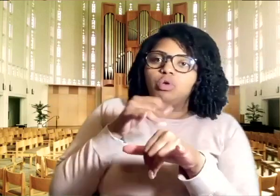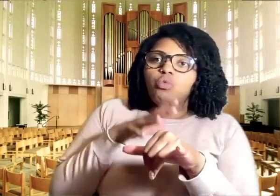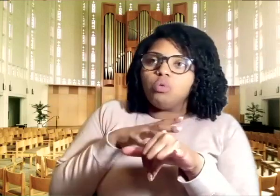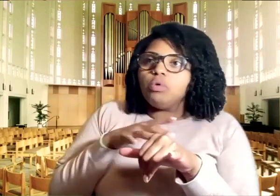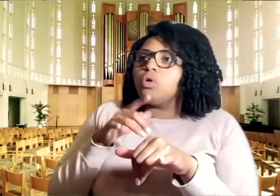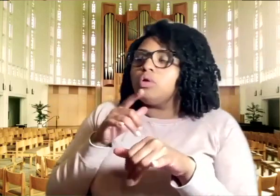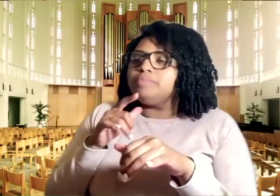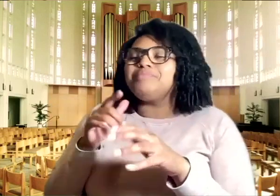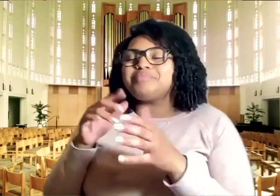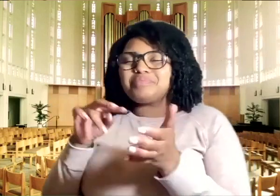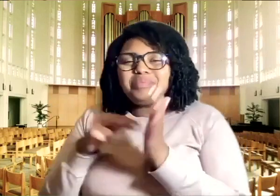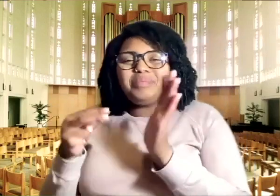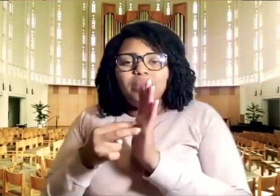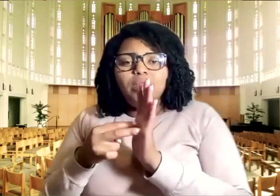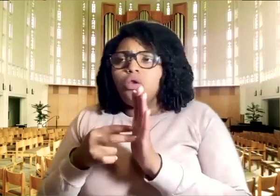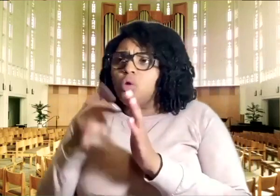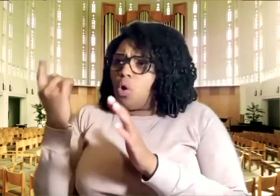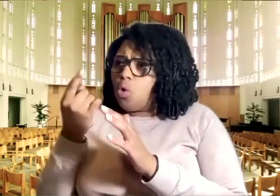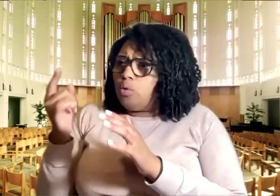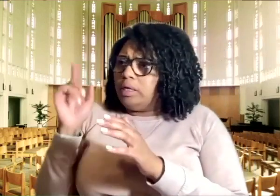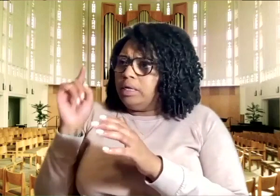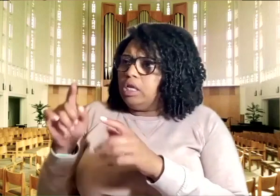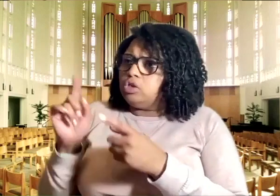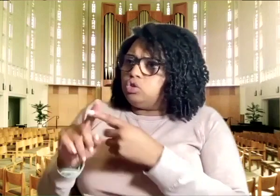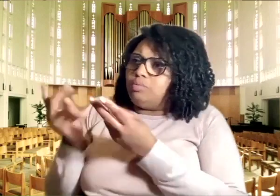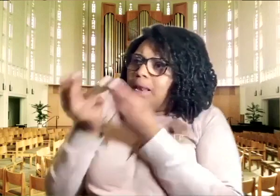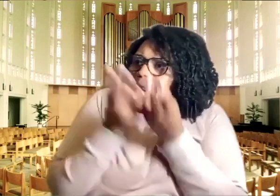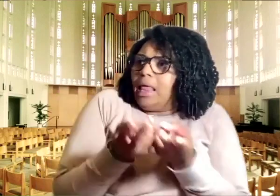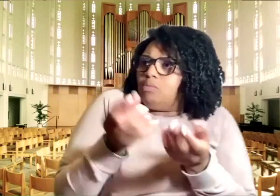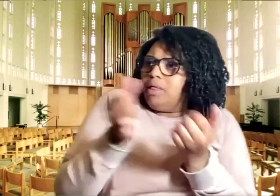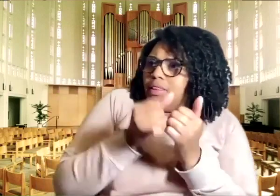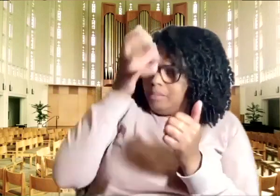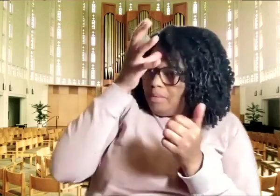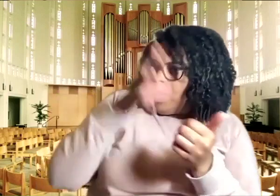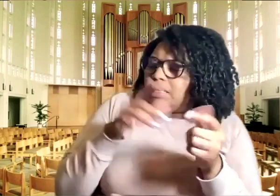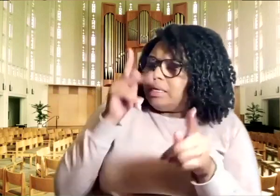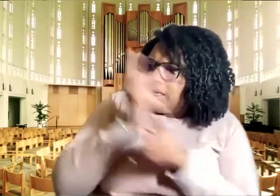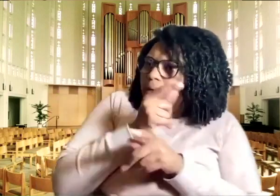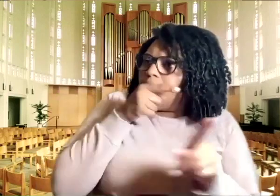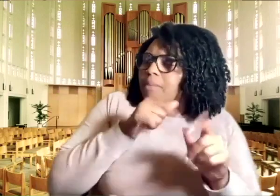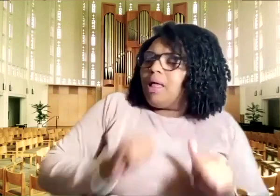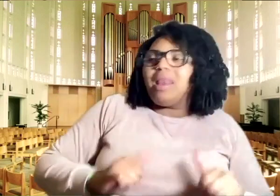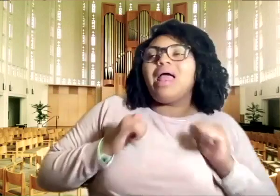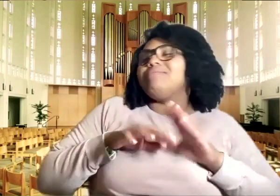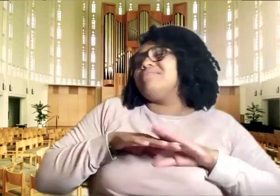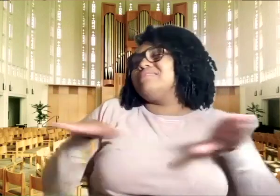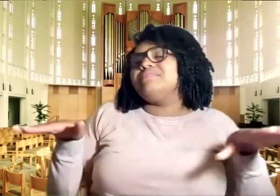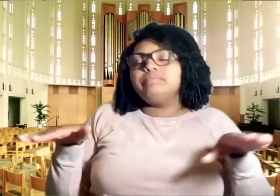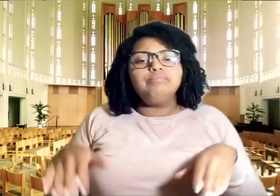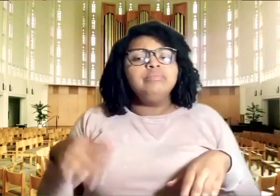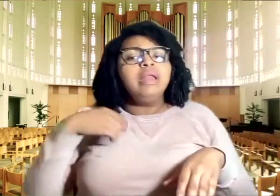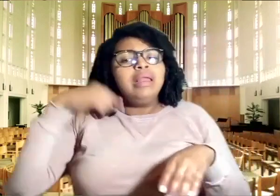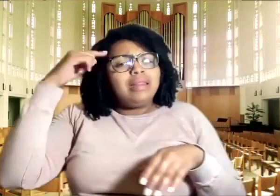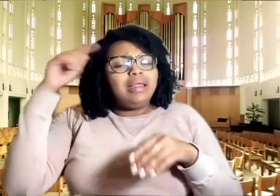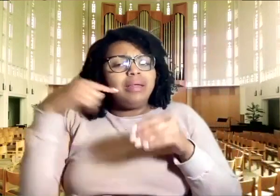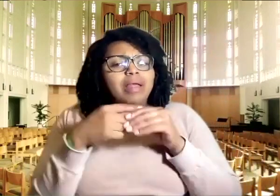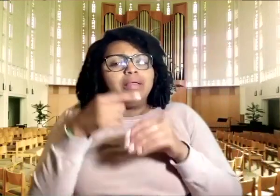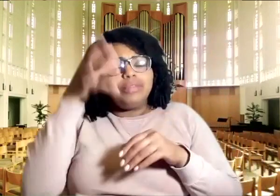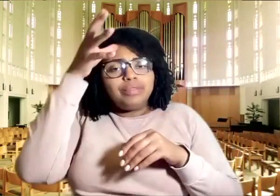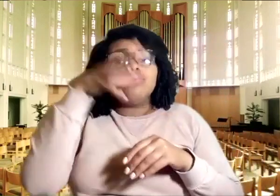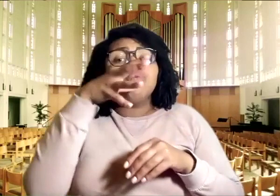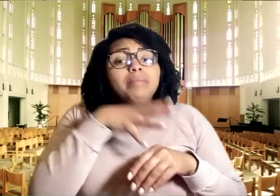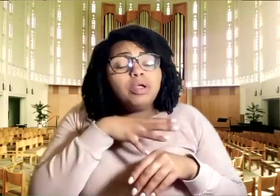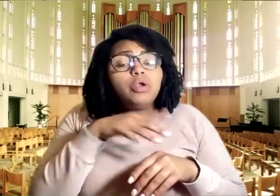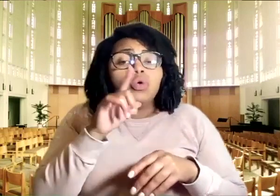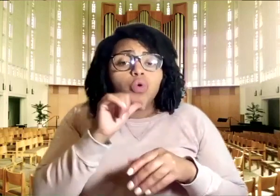comfort. And of course, I'm thinking about the Korean women who were comfort women during World War